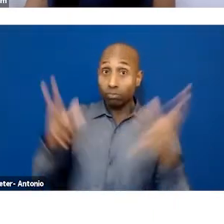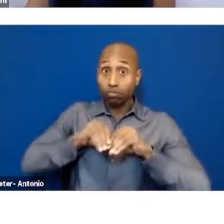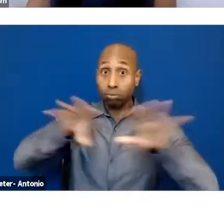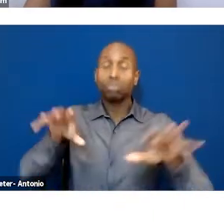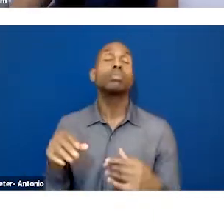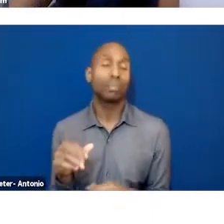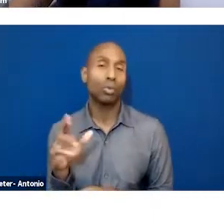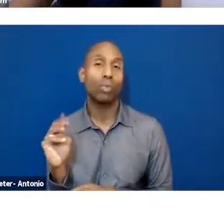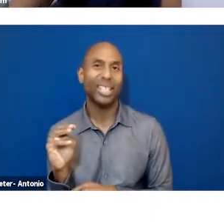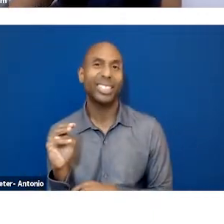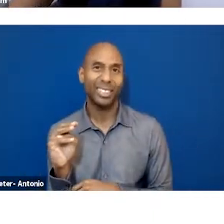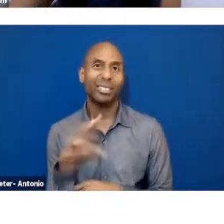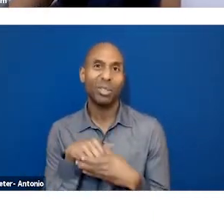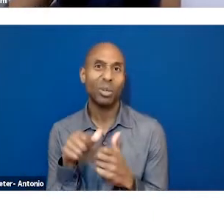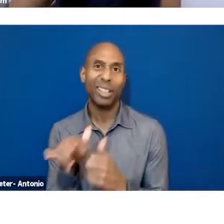went global.